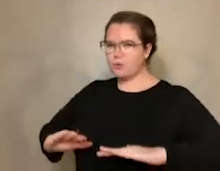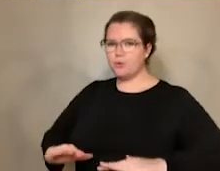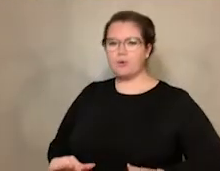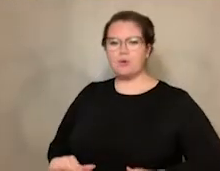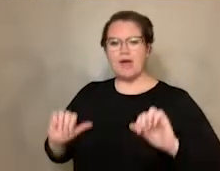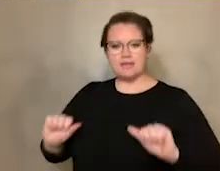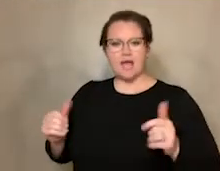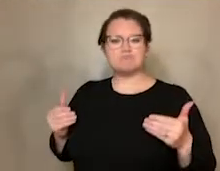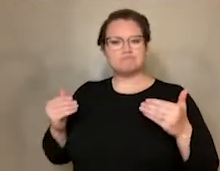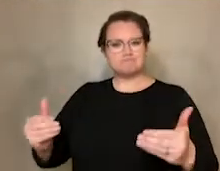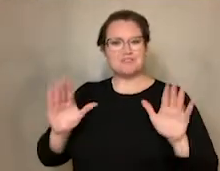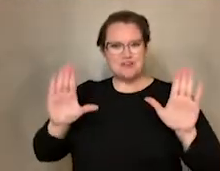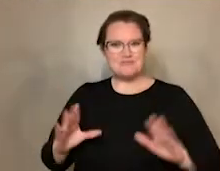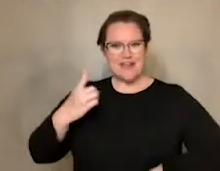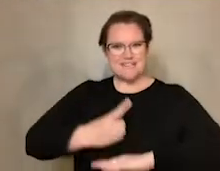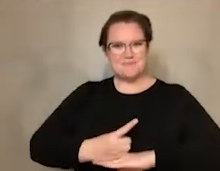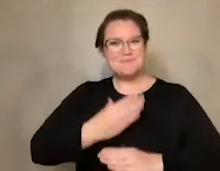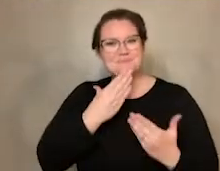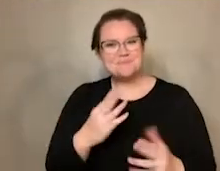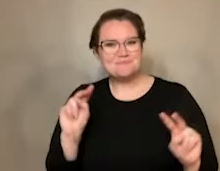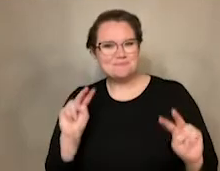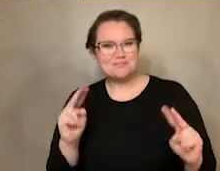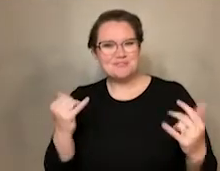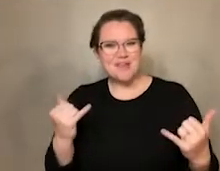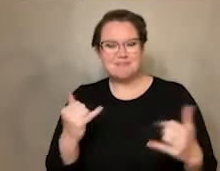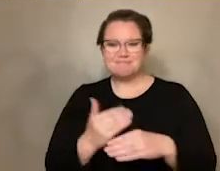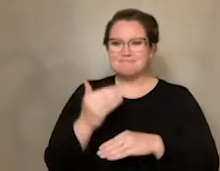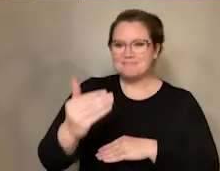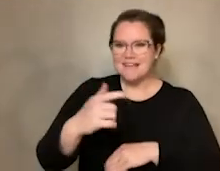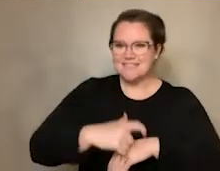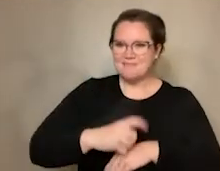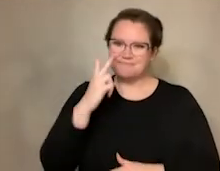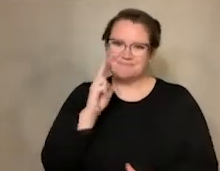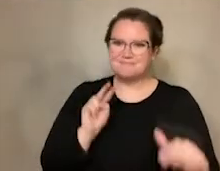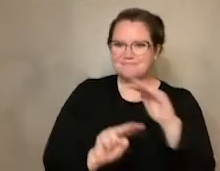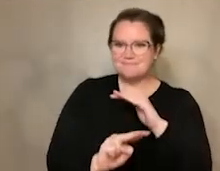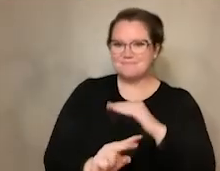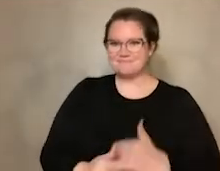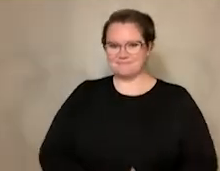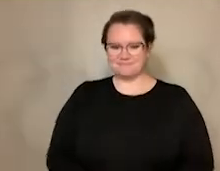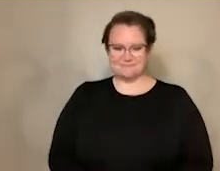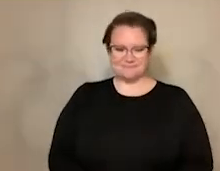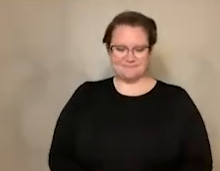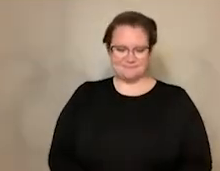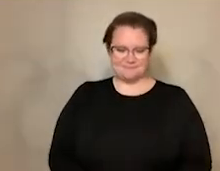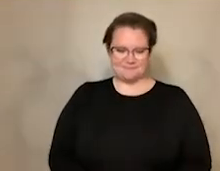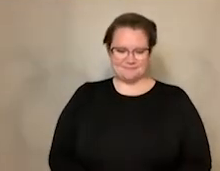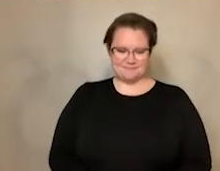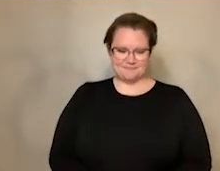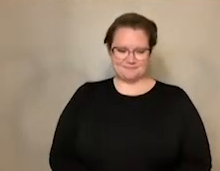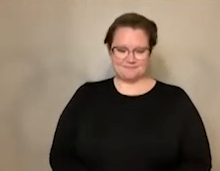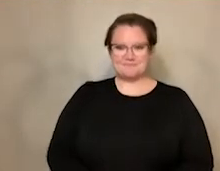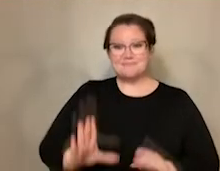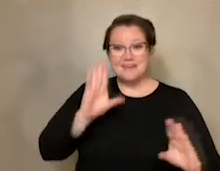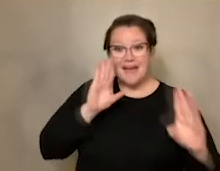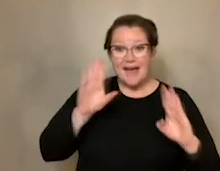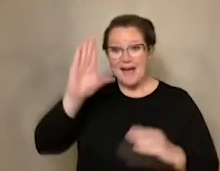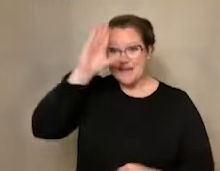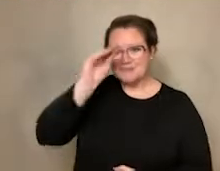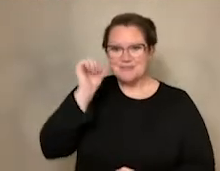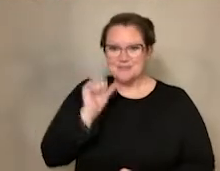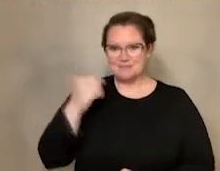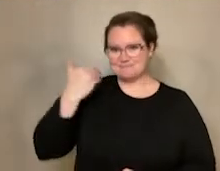before. And the last one, number 1, is to stop and think about something good about yourself. Sometimes it's challenging for